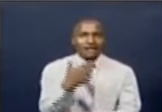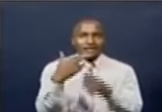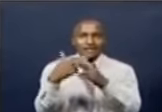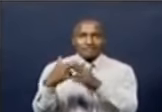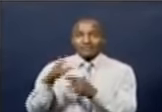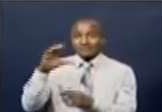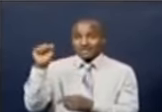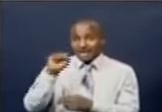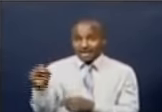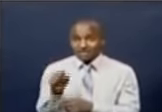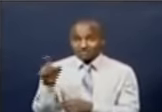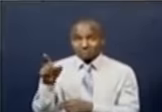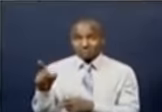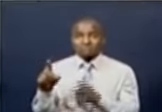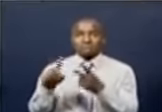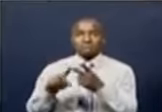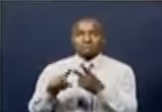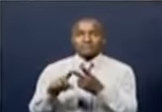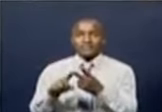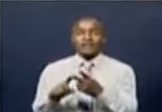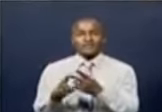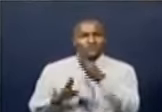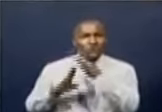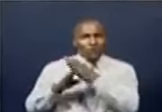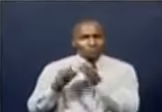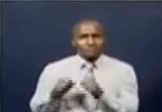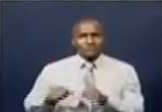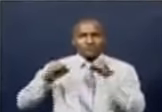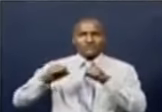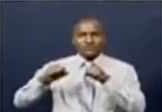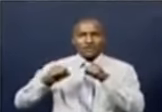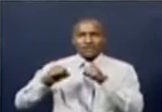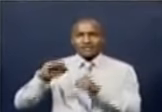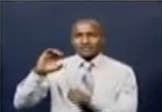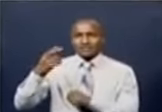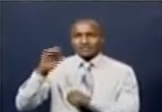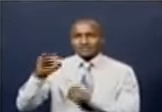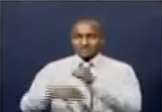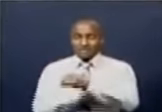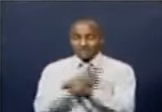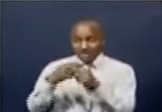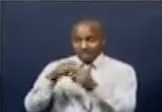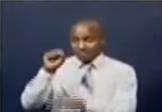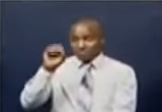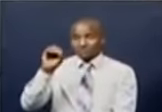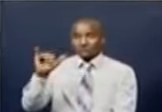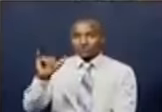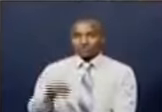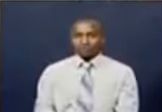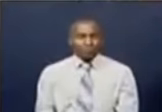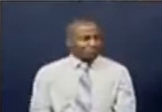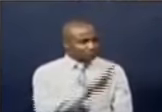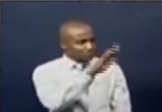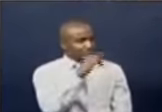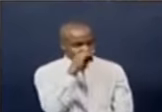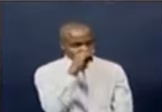CS, and again I'll call the Chief de Mission of the Justice Department. That is Zoe. Correct. Okay, Tanui, we have you back